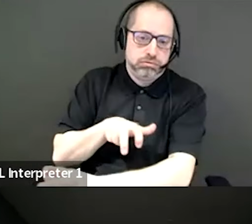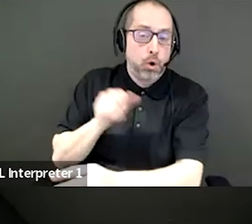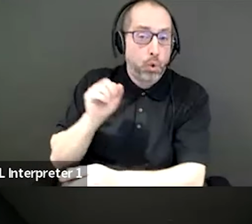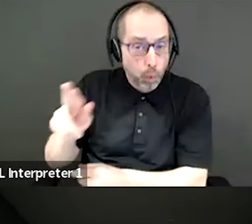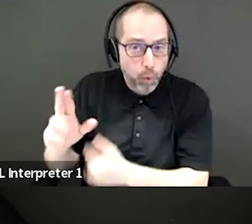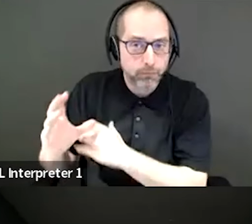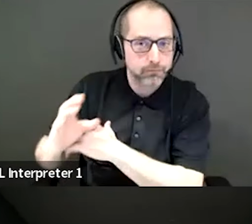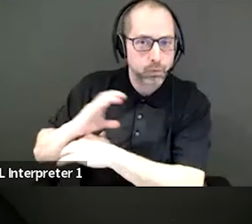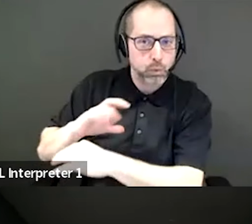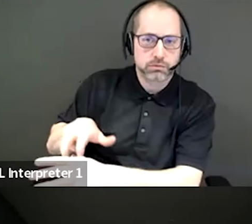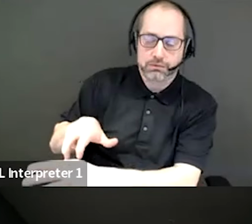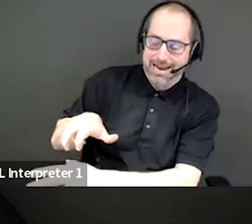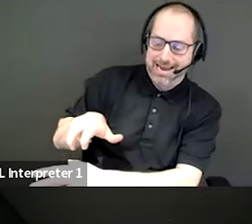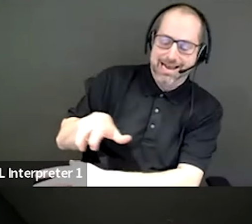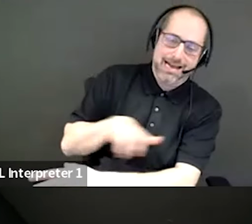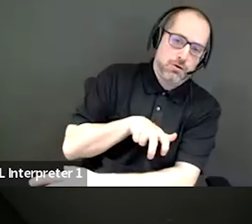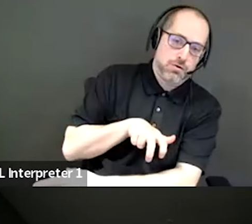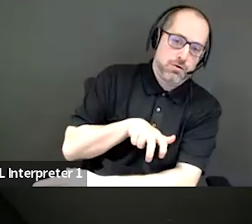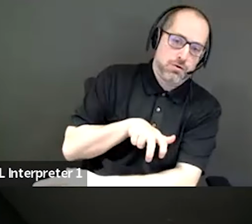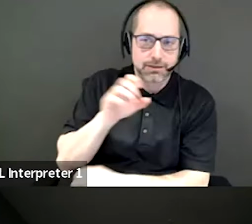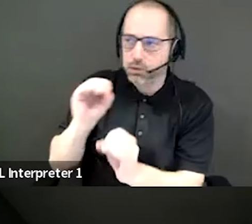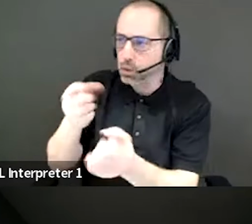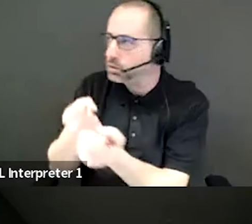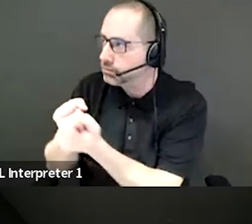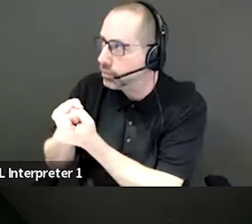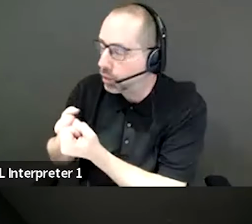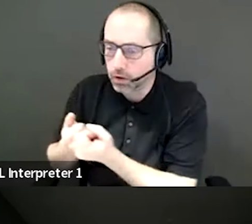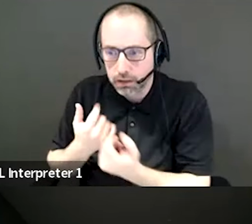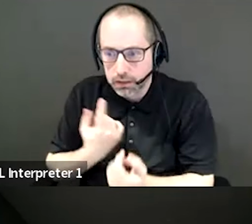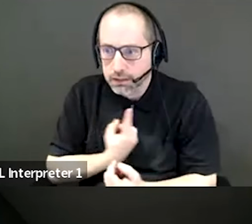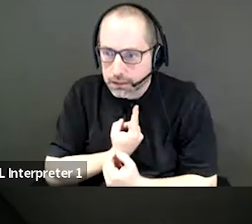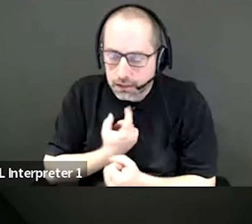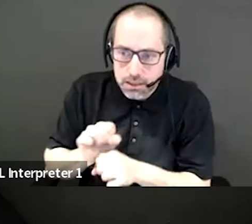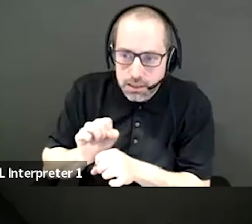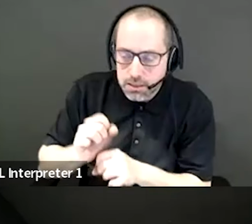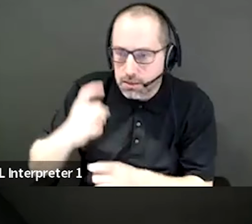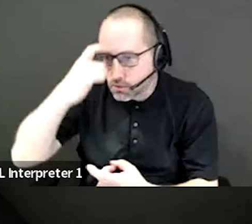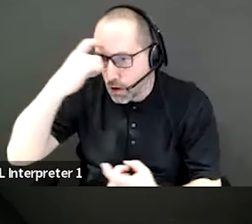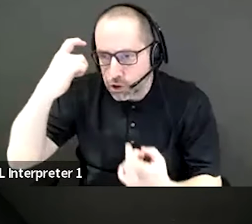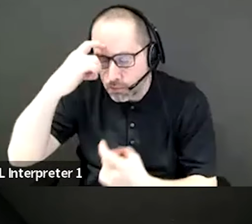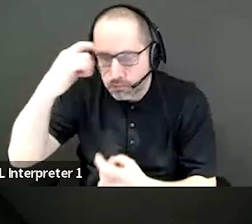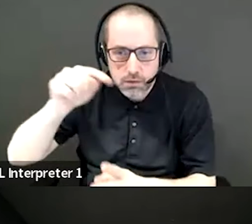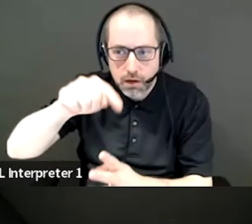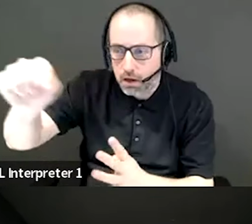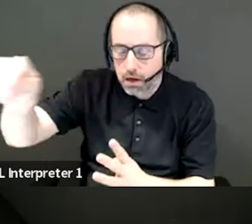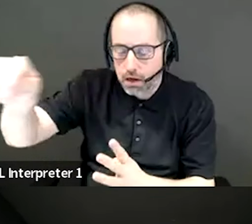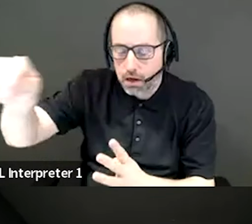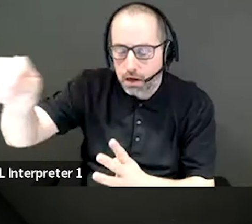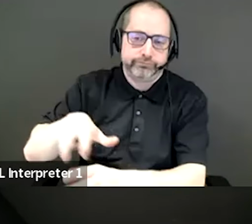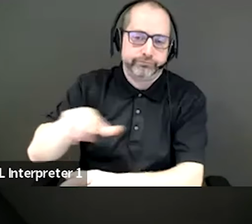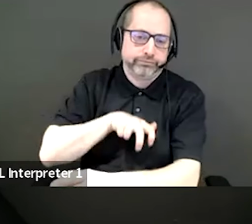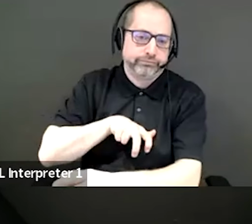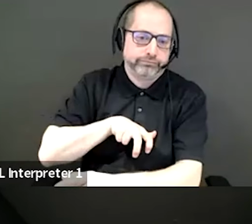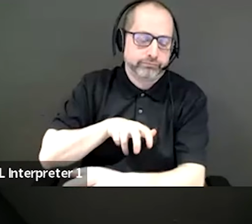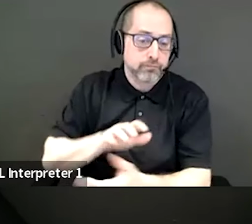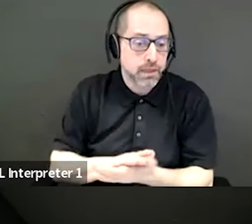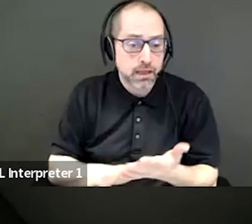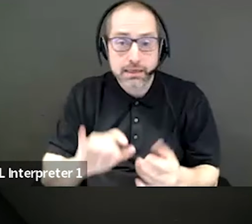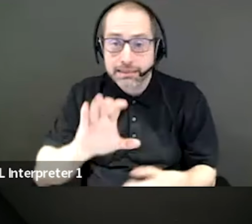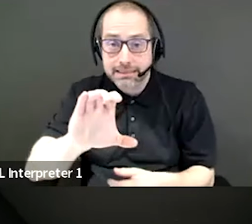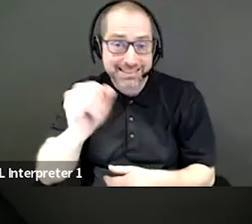because they didn't have the supports they needed to do the work in a way that was trauma-informed for them. I don't know, CJ, do you want to, anything you want to add to that